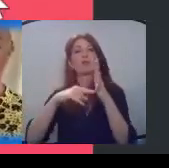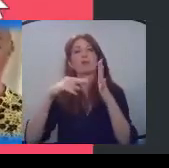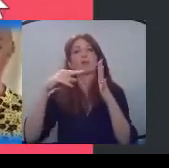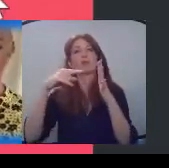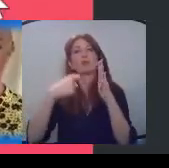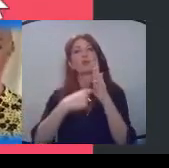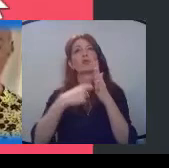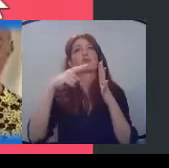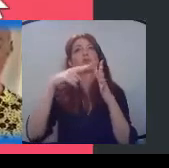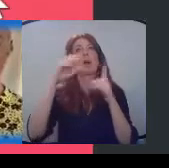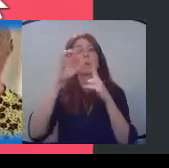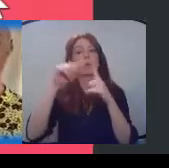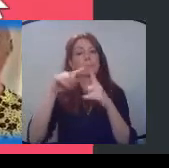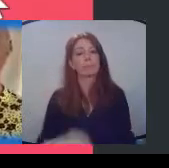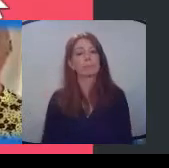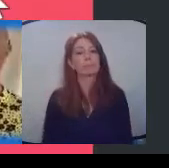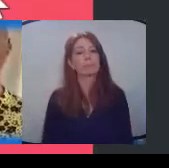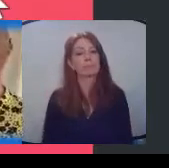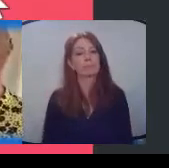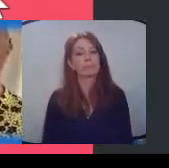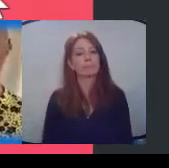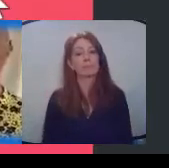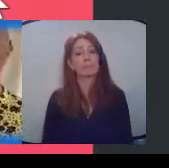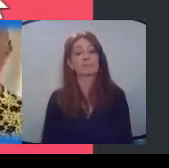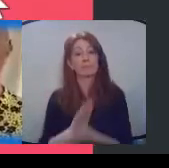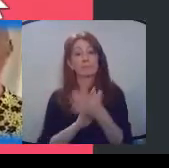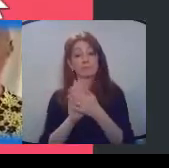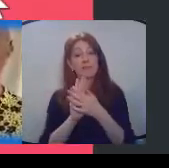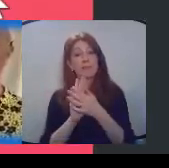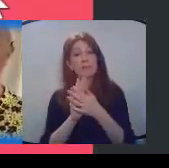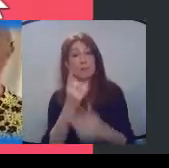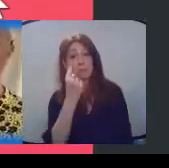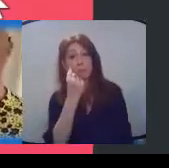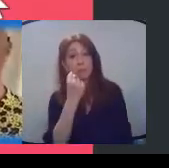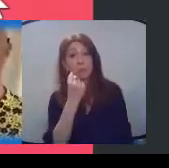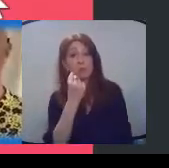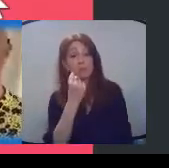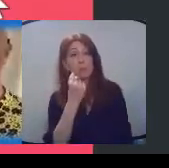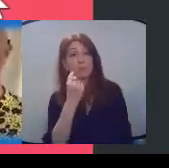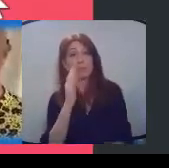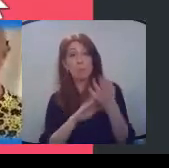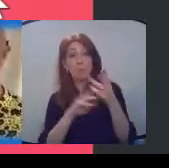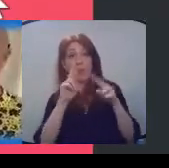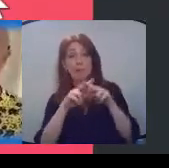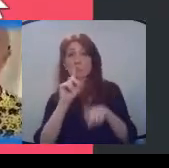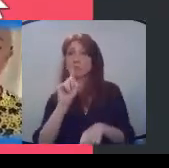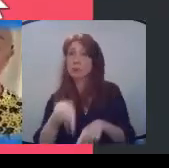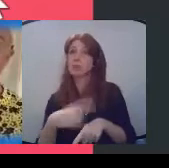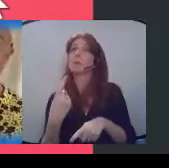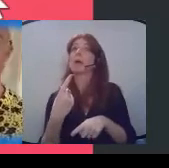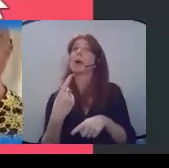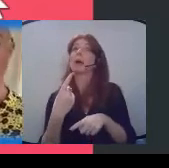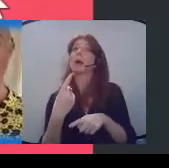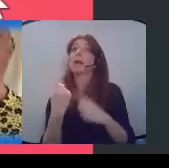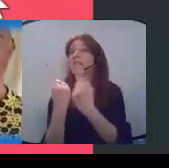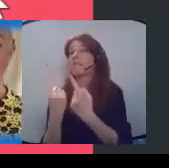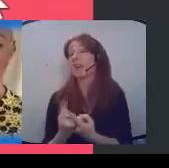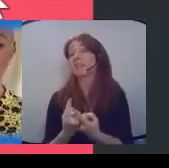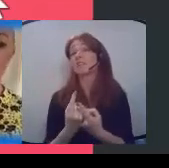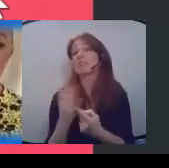through some of those. If you click again, please. It allows then parents to answer to any type of event on behalf of a child. So we serve